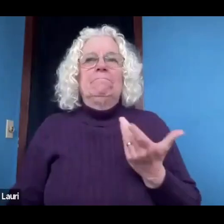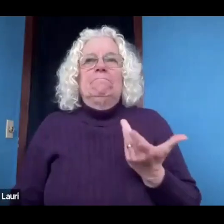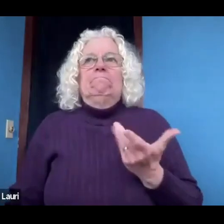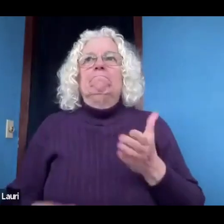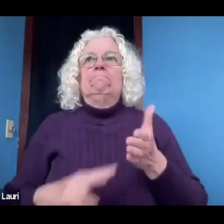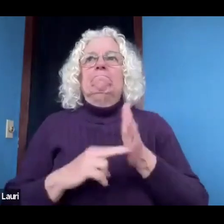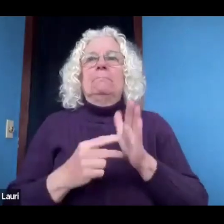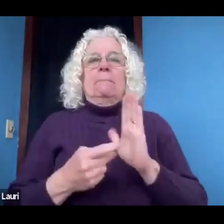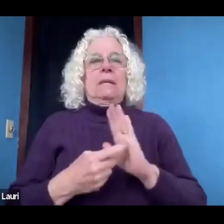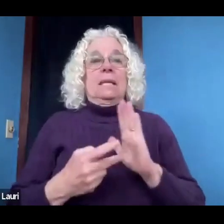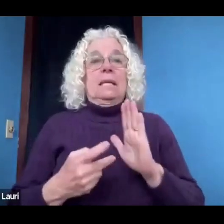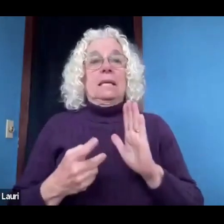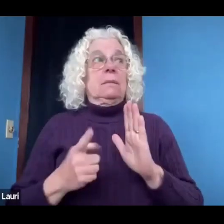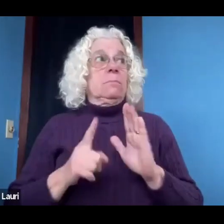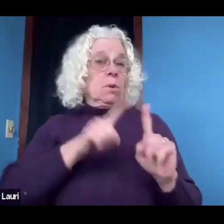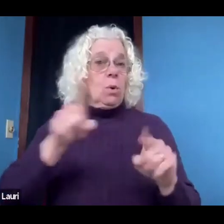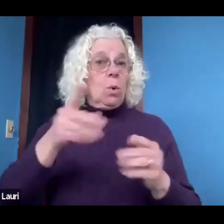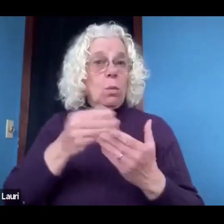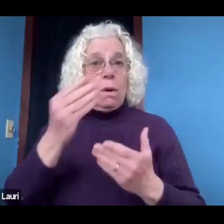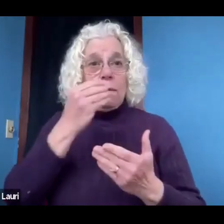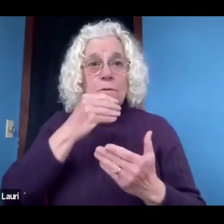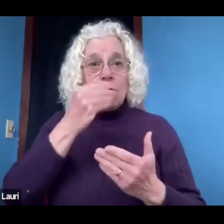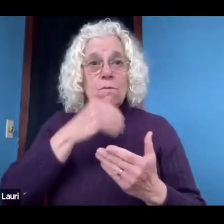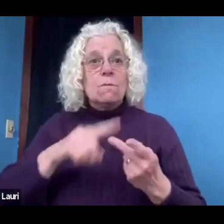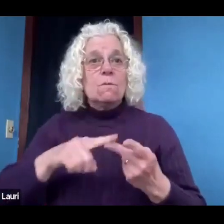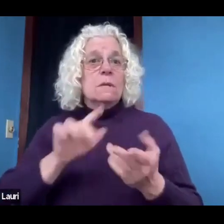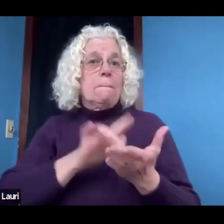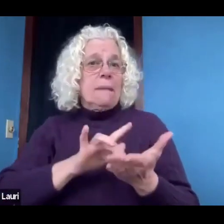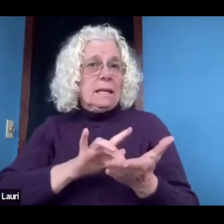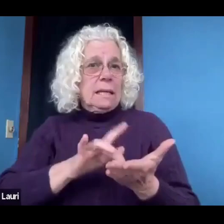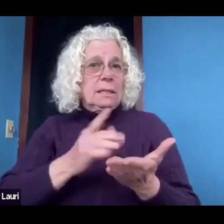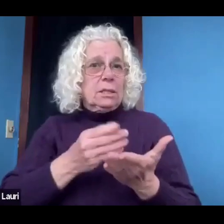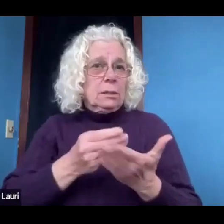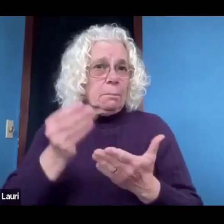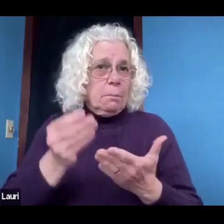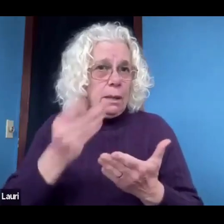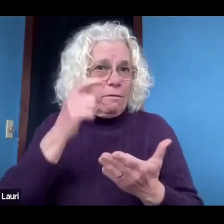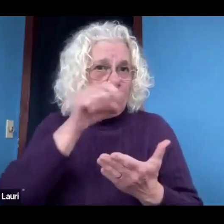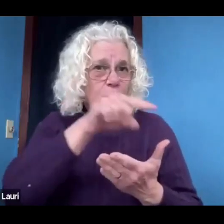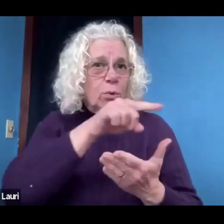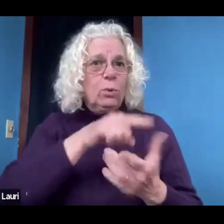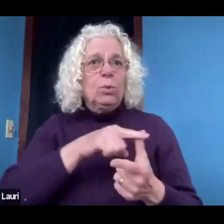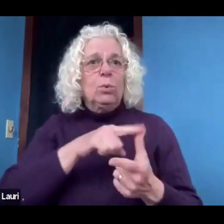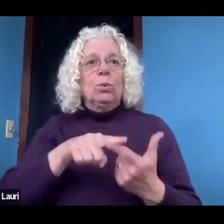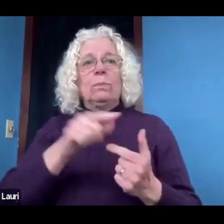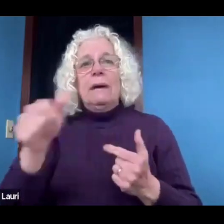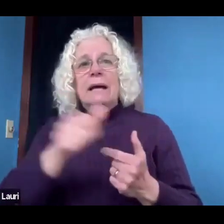like picking up groceries or medications, maybe giving someone a ride to the doctor,